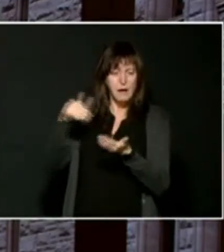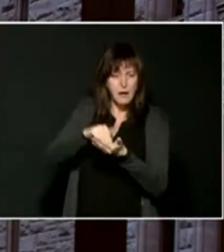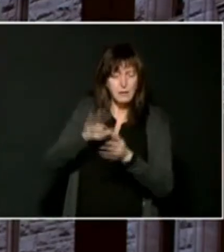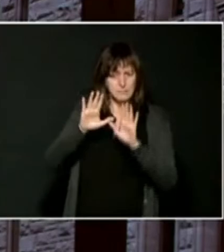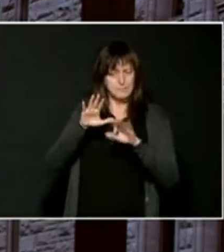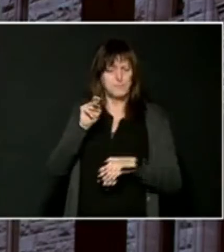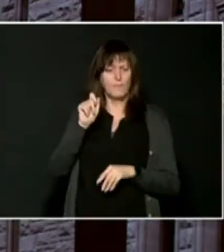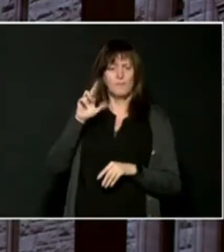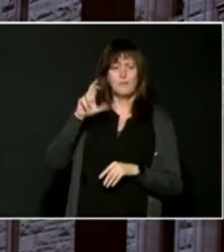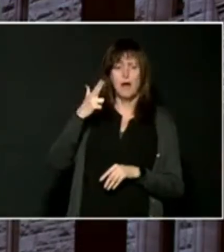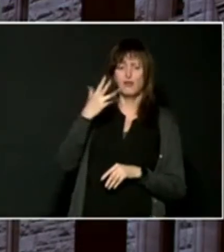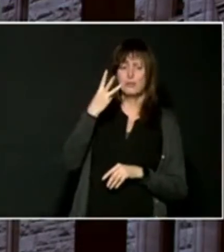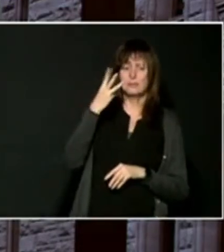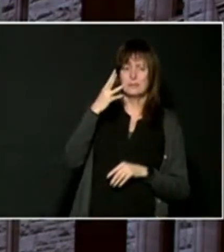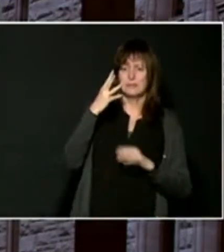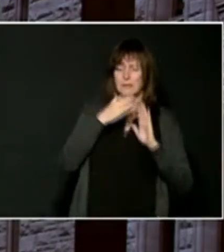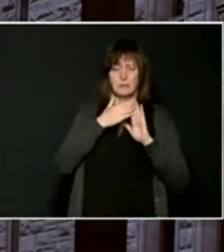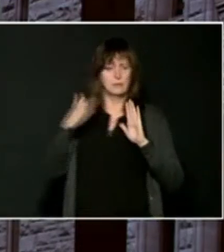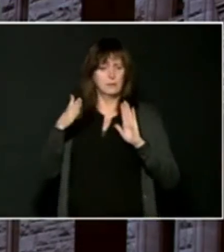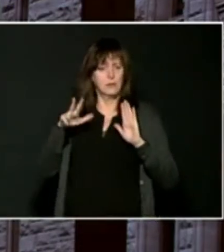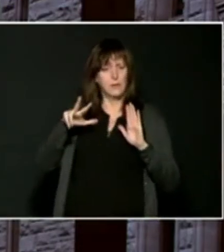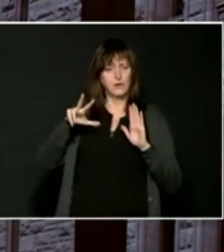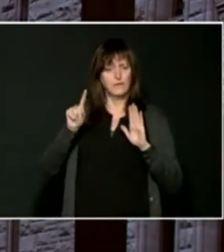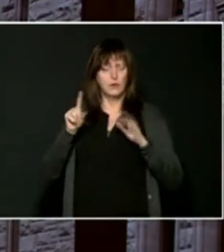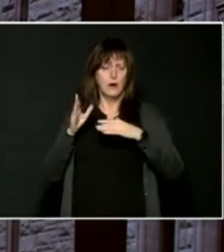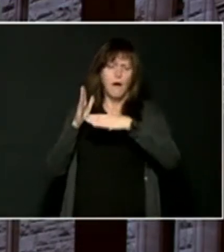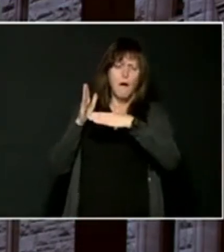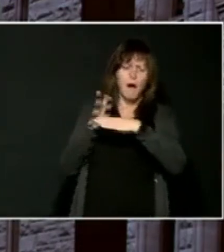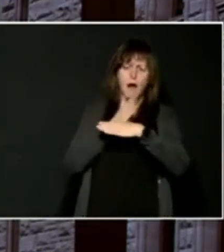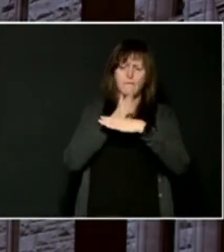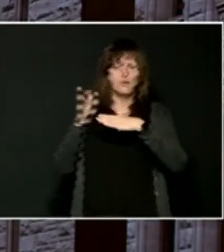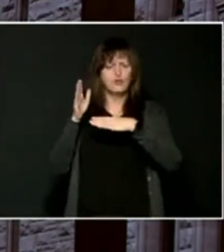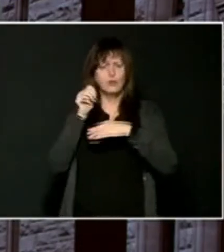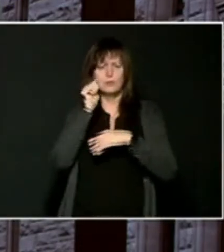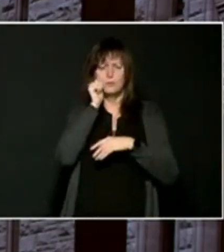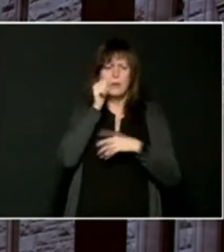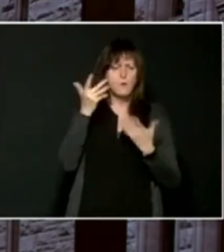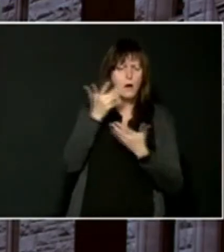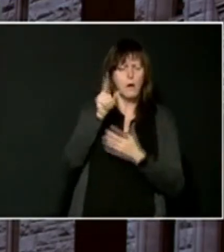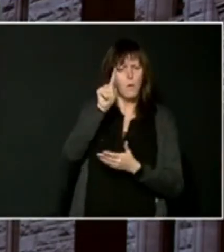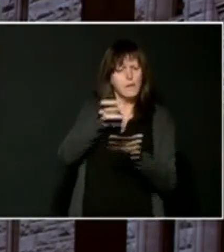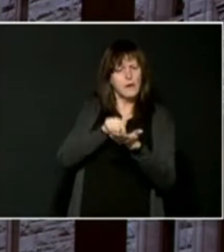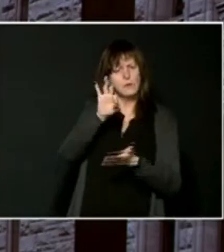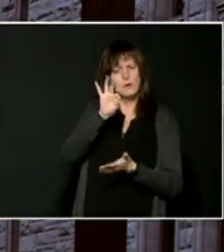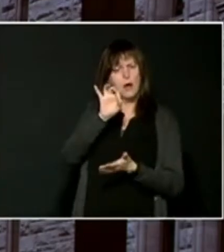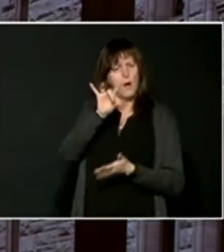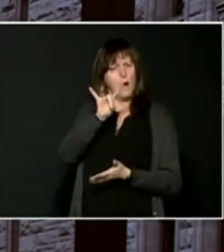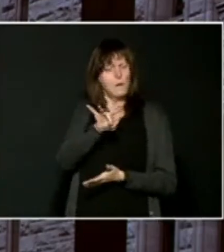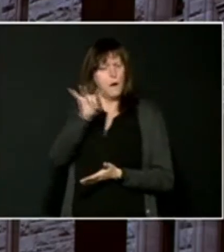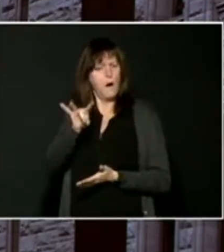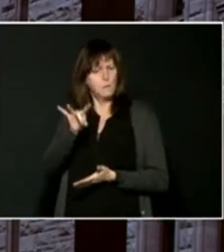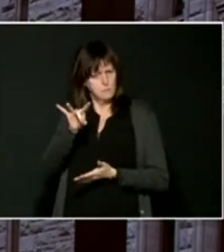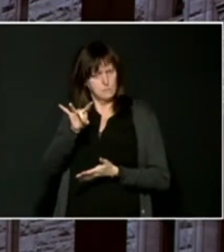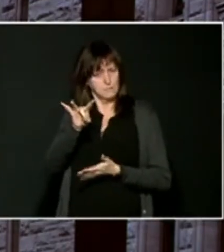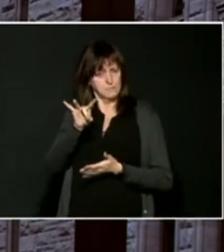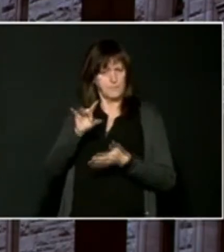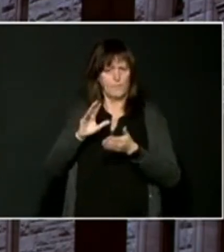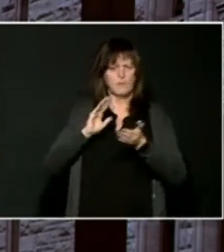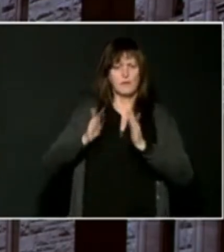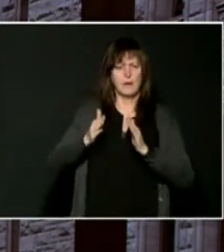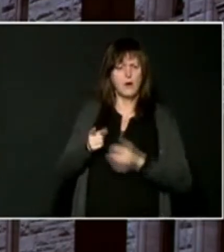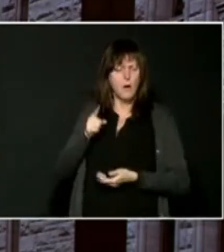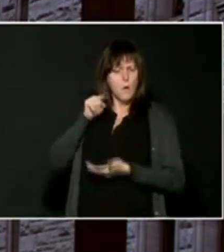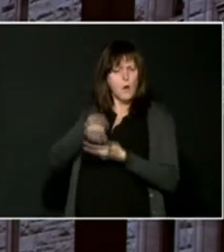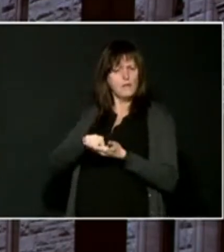31, the daily average was 1,908, the first half of the month, compared to 1,237 in